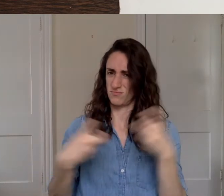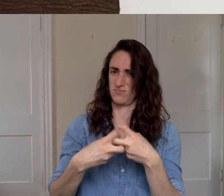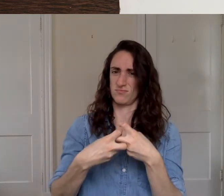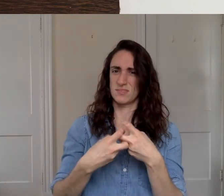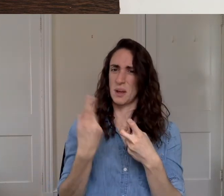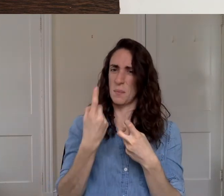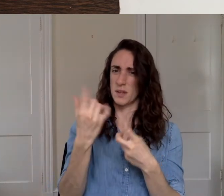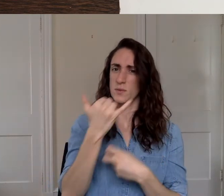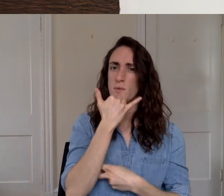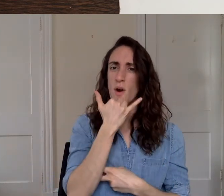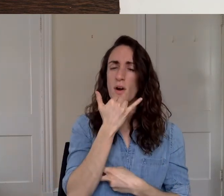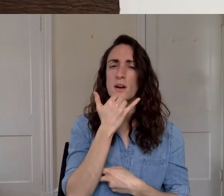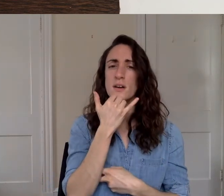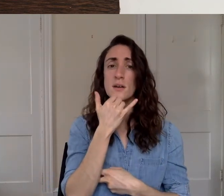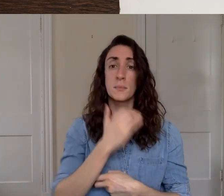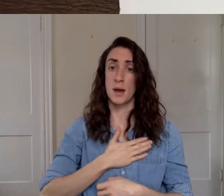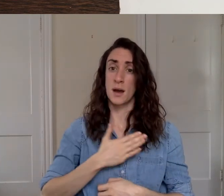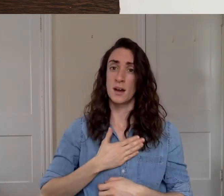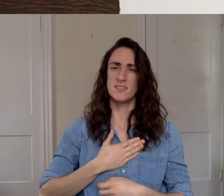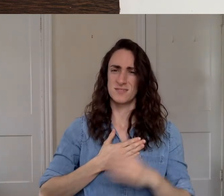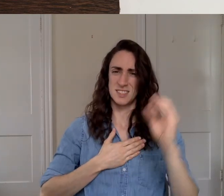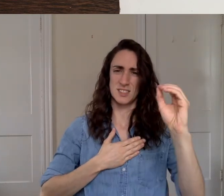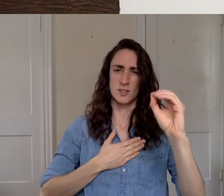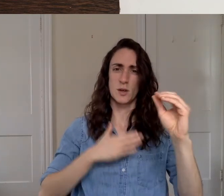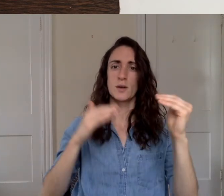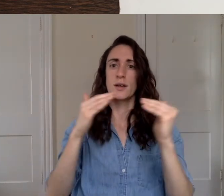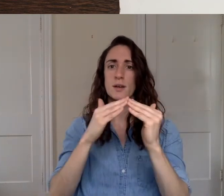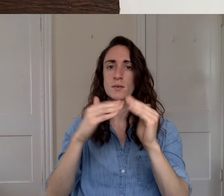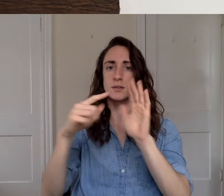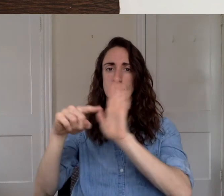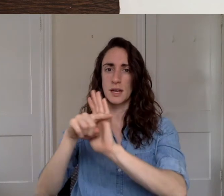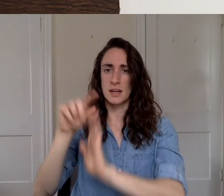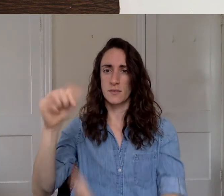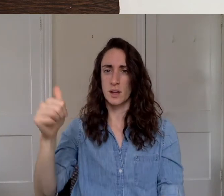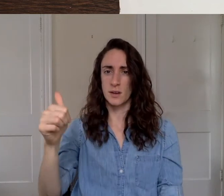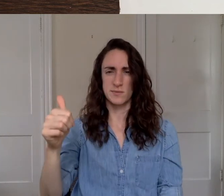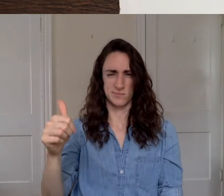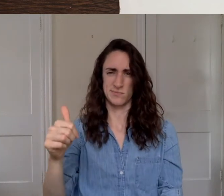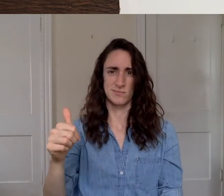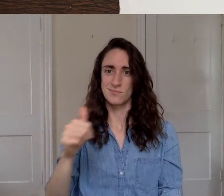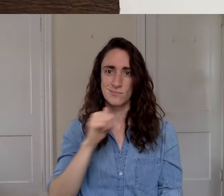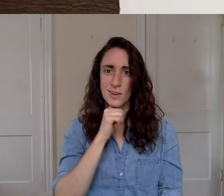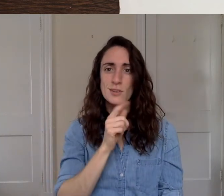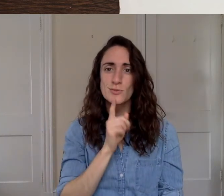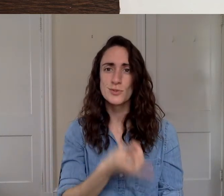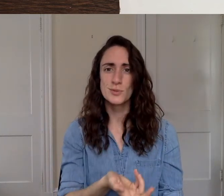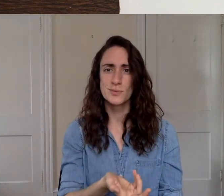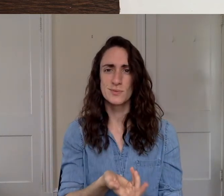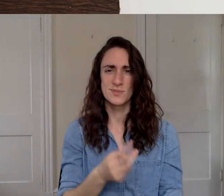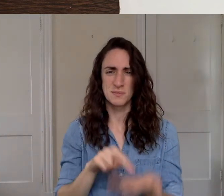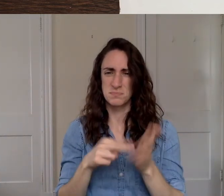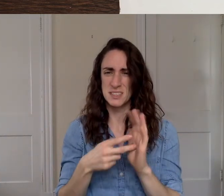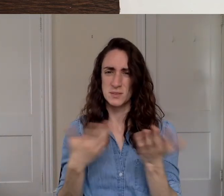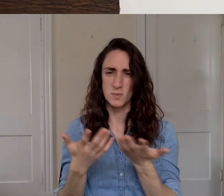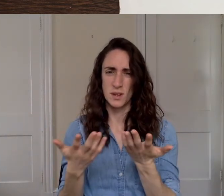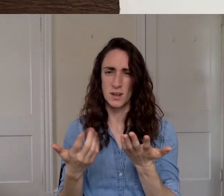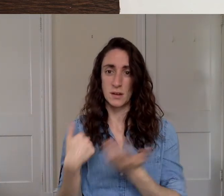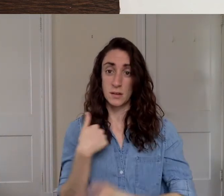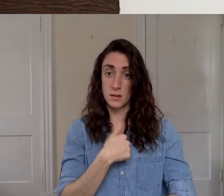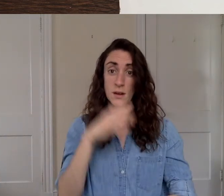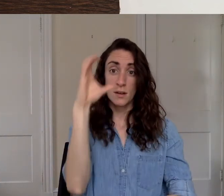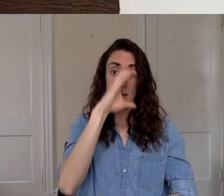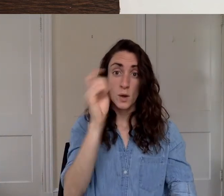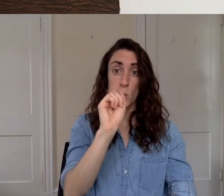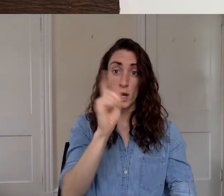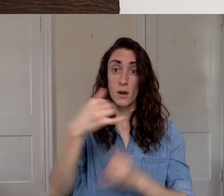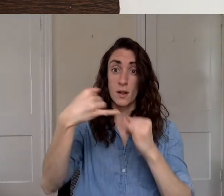So something kind of weird happened. We got 0 equals negative 10, which of course is not true. Remember, we're looking for the place where these two